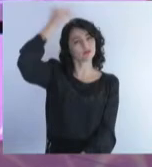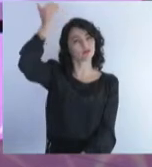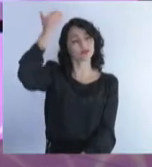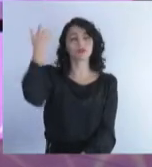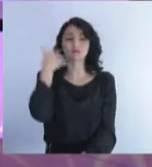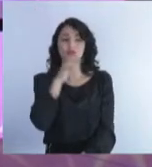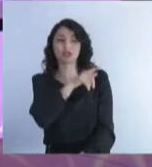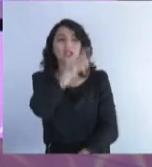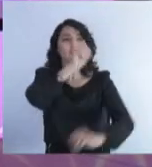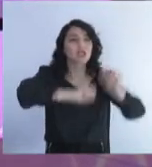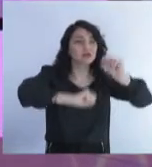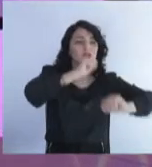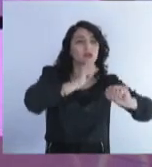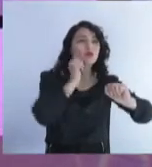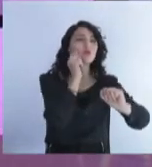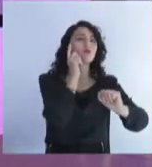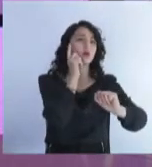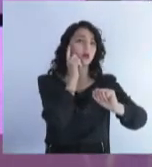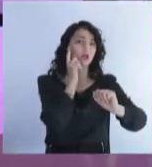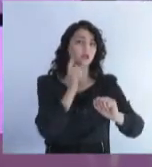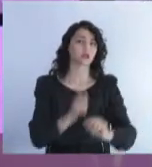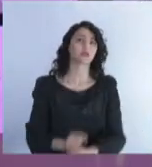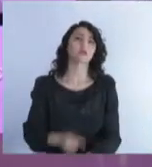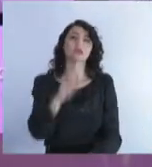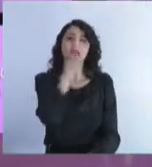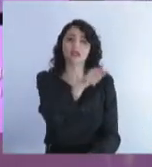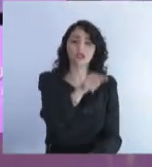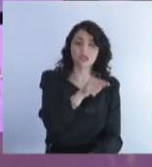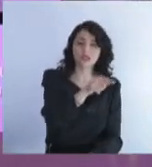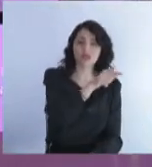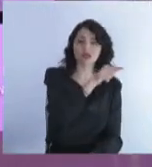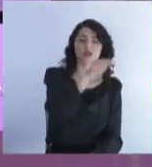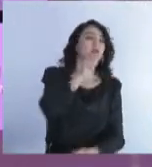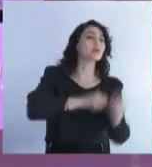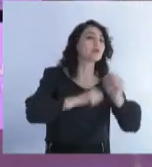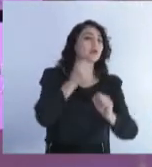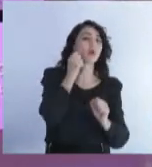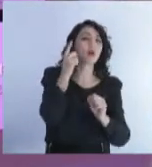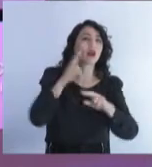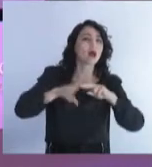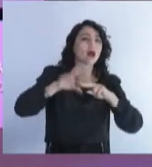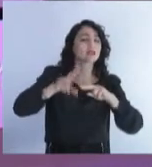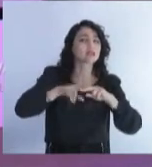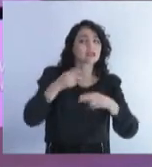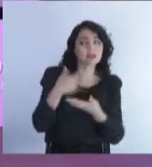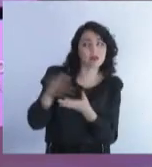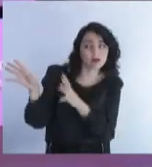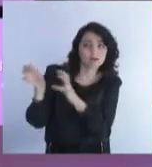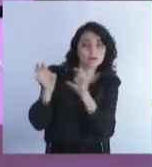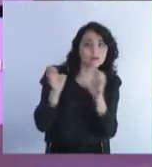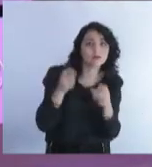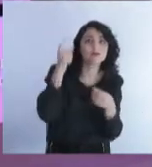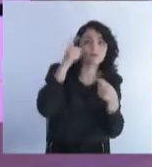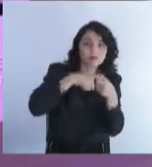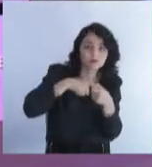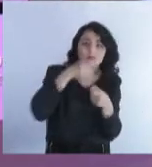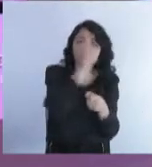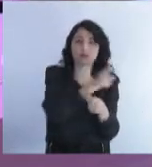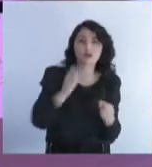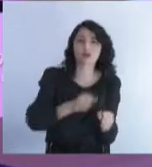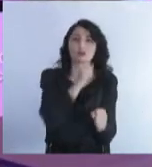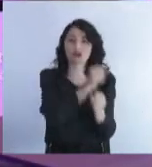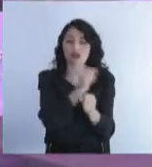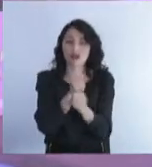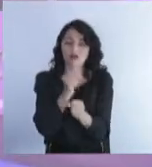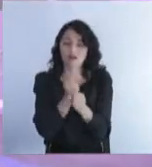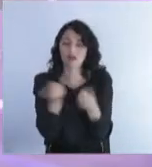your company, are going to want your organization to have a purpose that